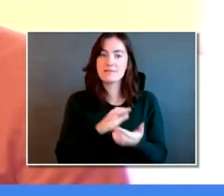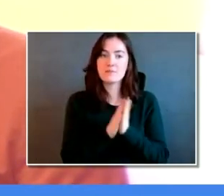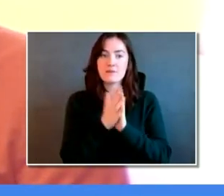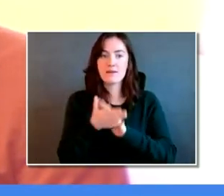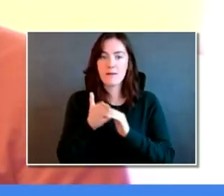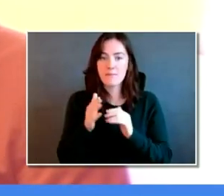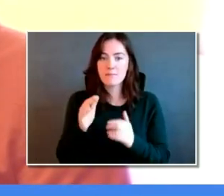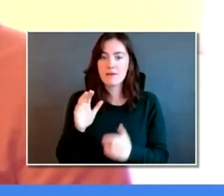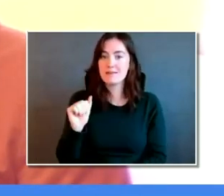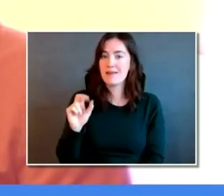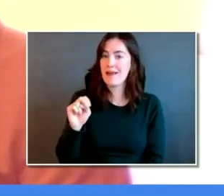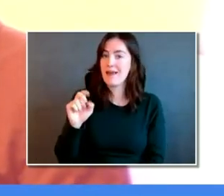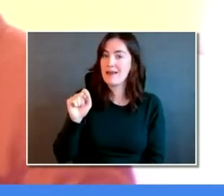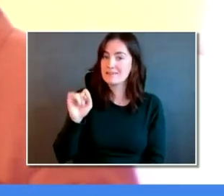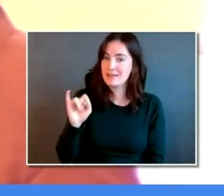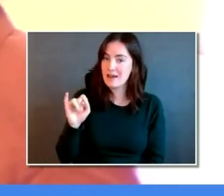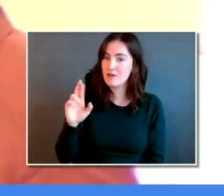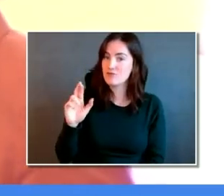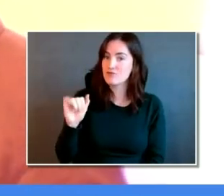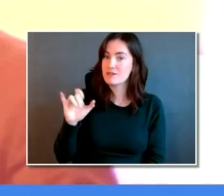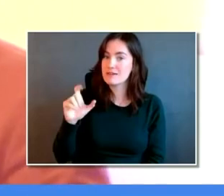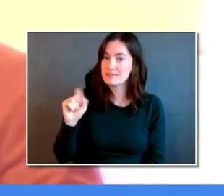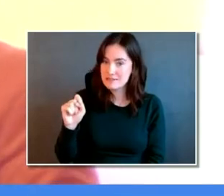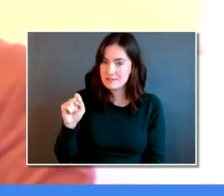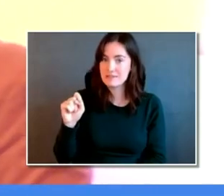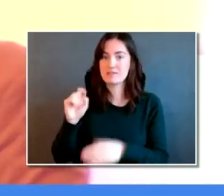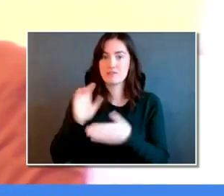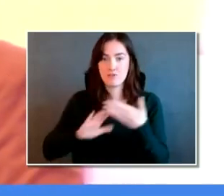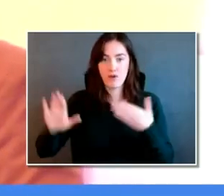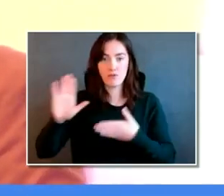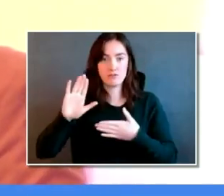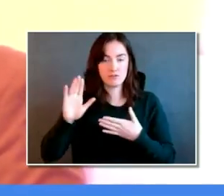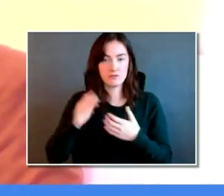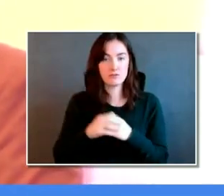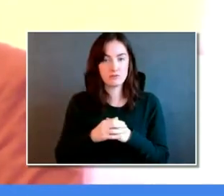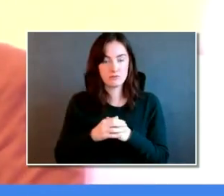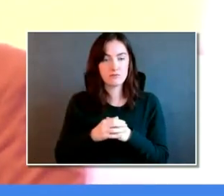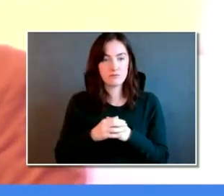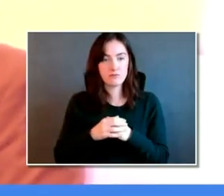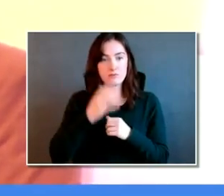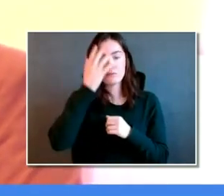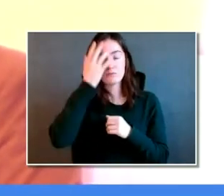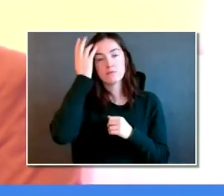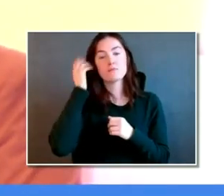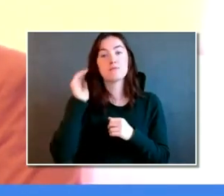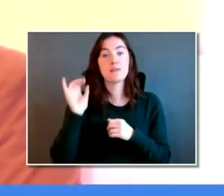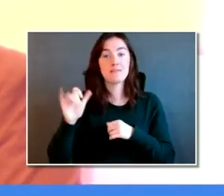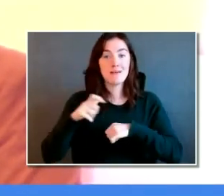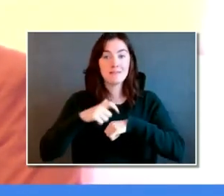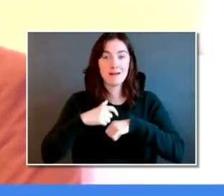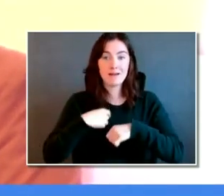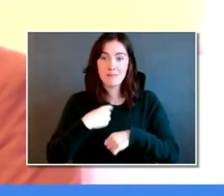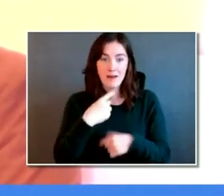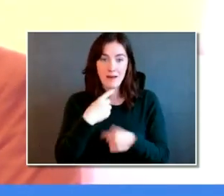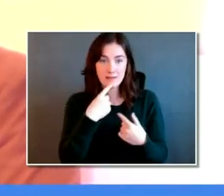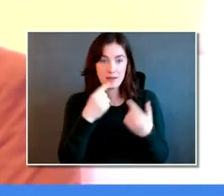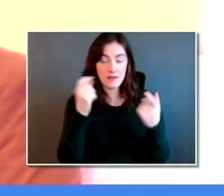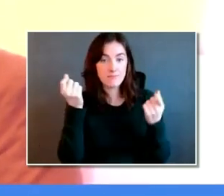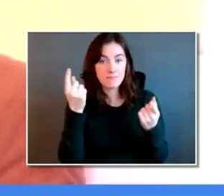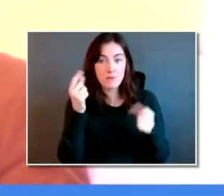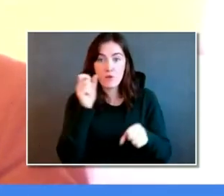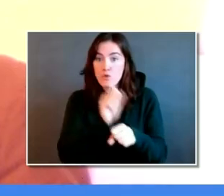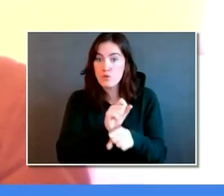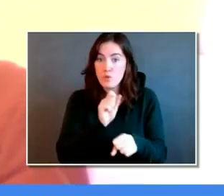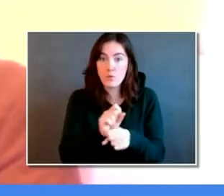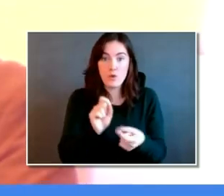anti-racist institution, to become an anti-racist college. And I said at the time, I did not know what the work needed to look like. I